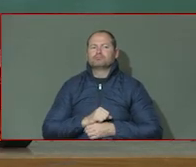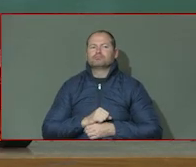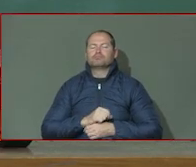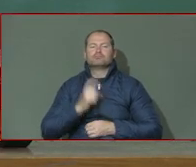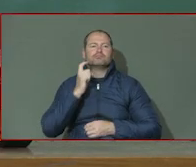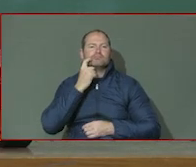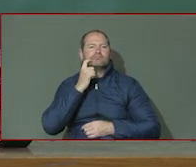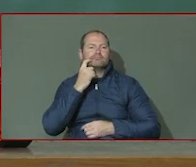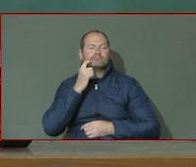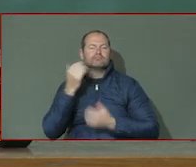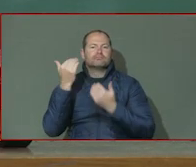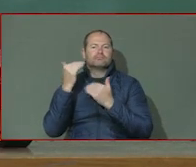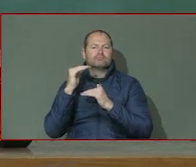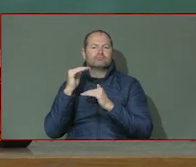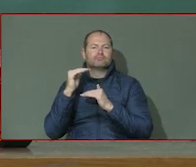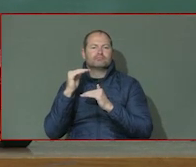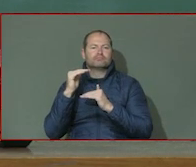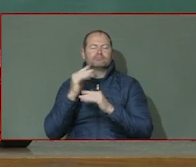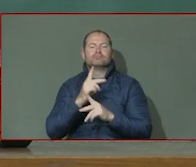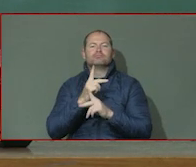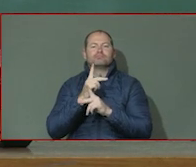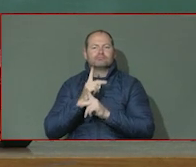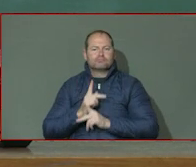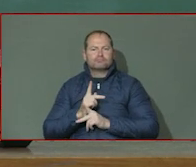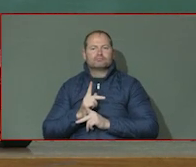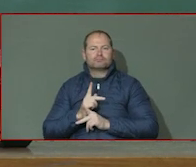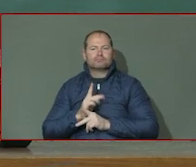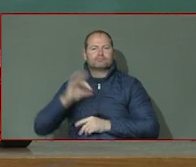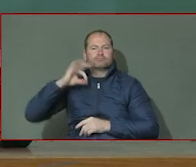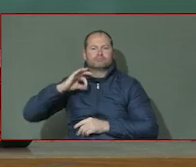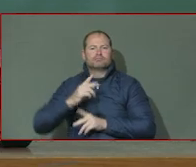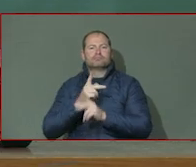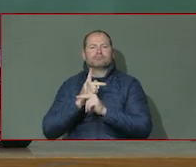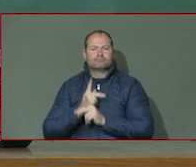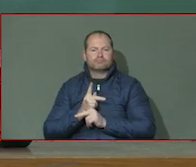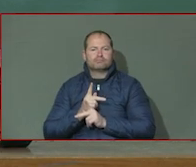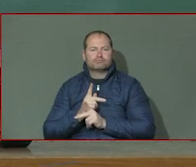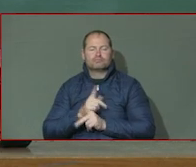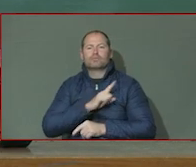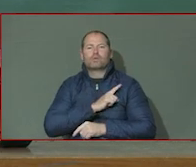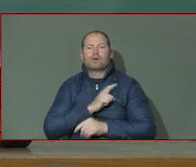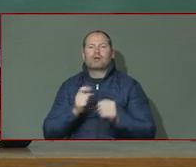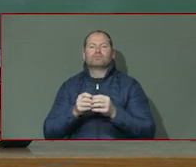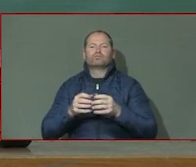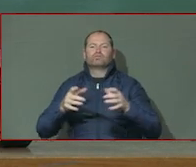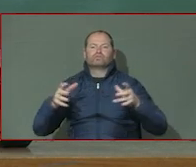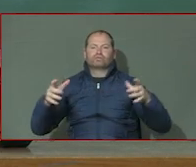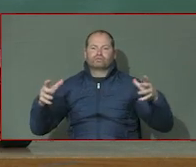Limited, they are holding back their profits because they want to expand.